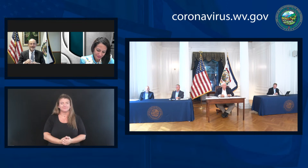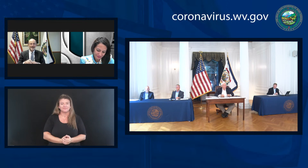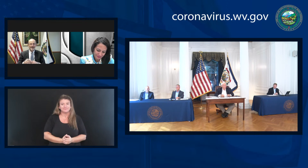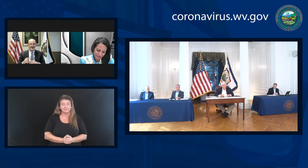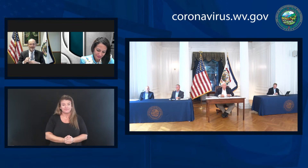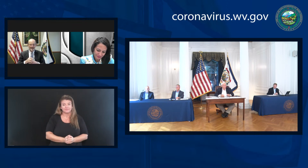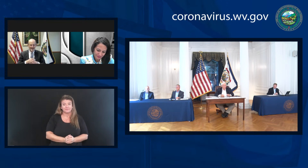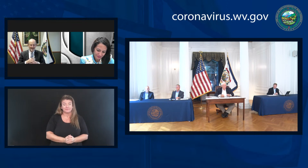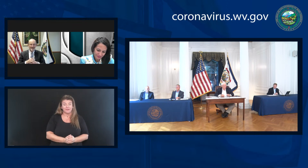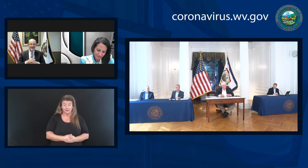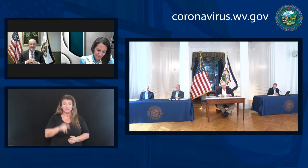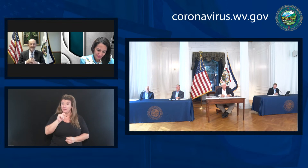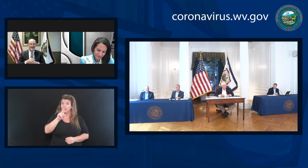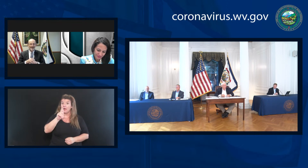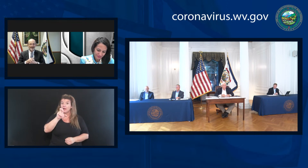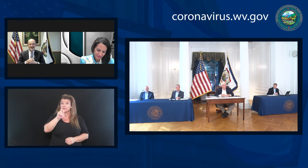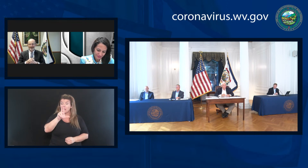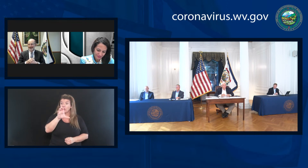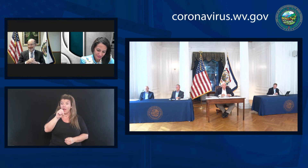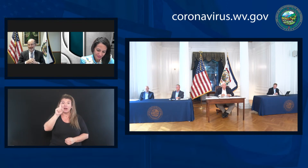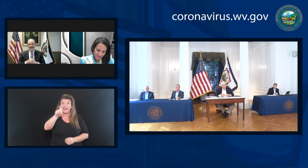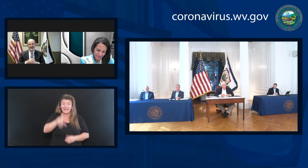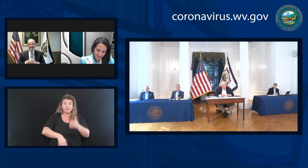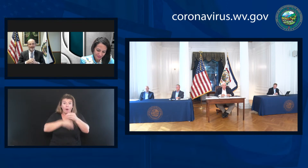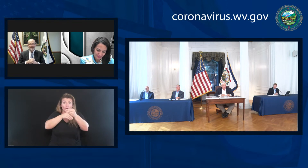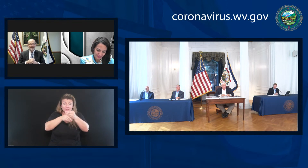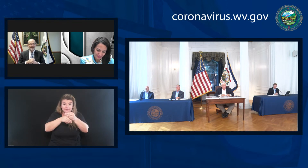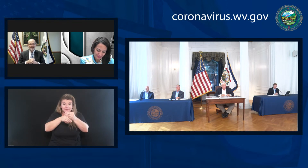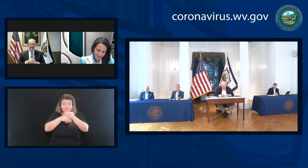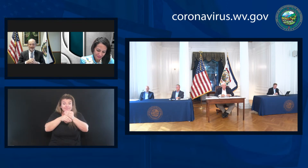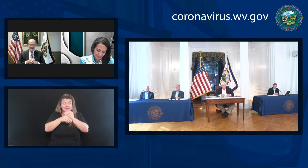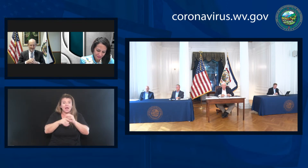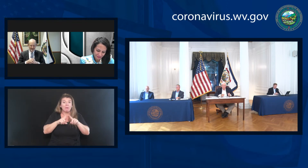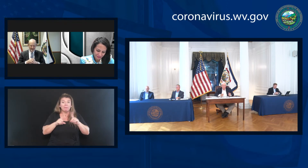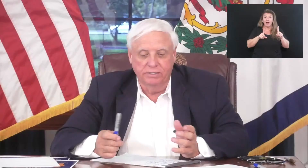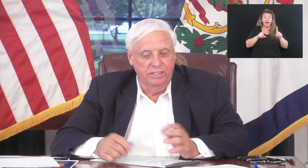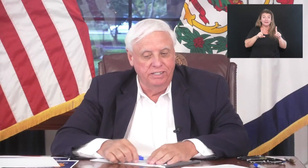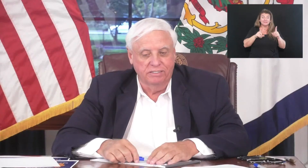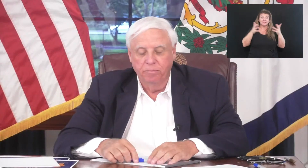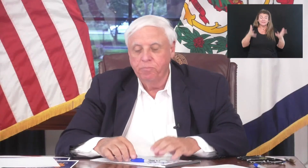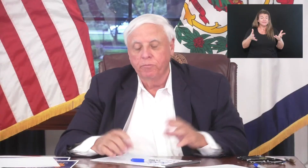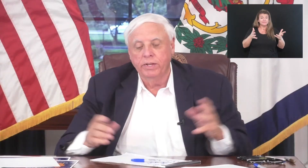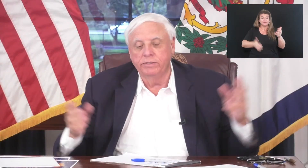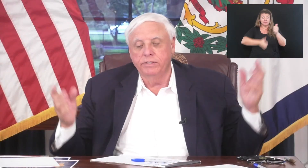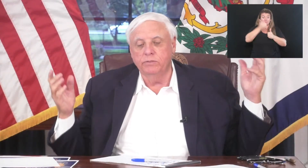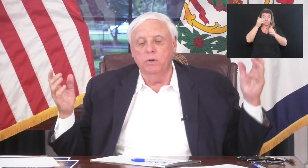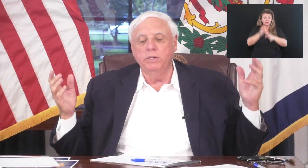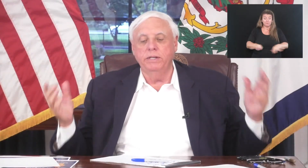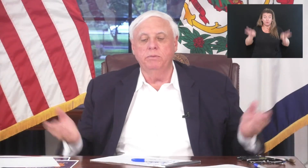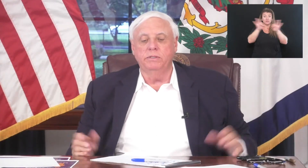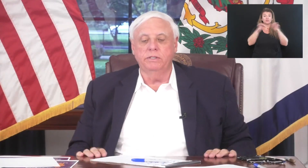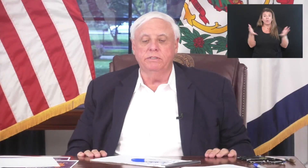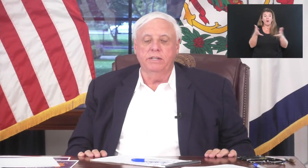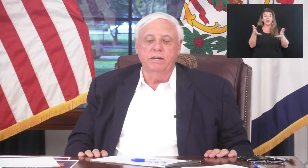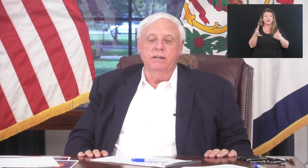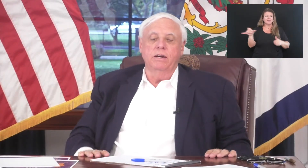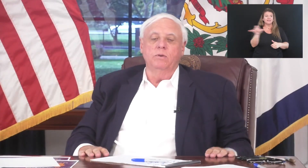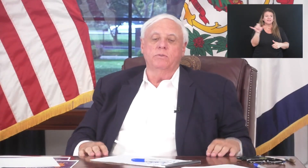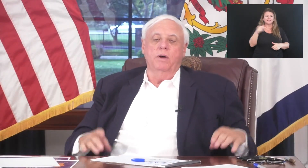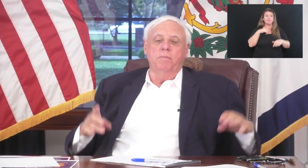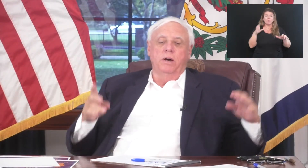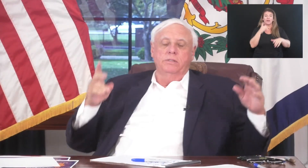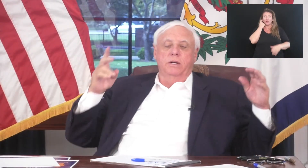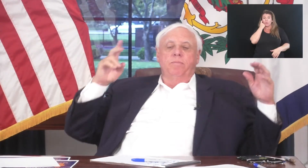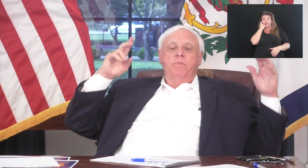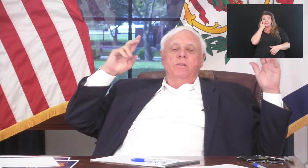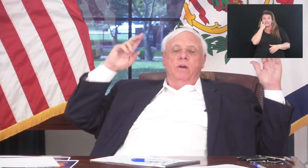Tucker County needs a bonus, and everything, but the bottom line is just this. It's just what we did with just a second ago with